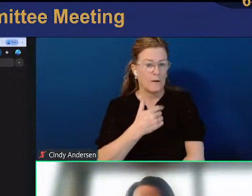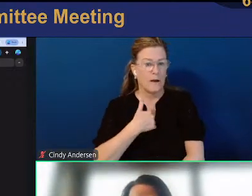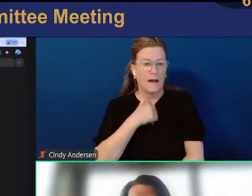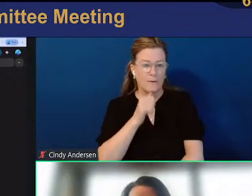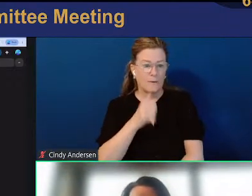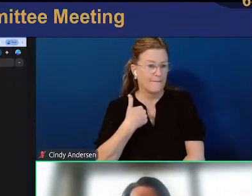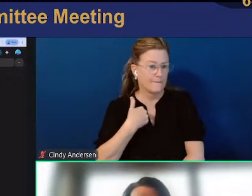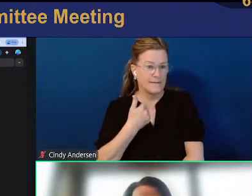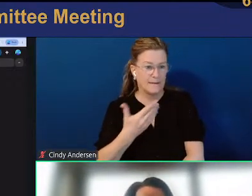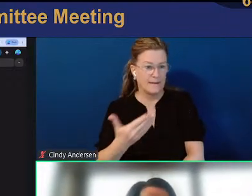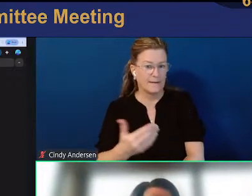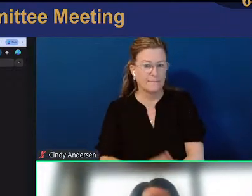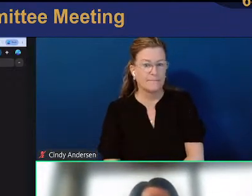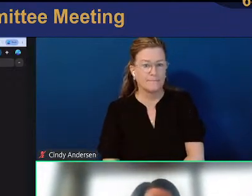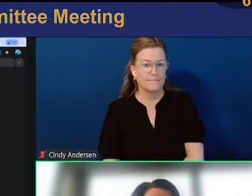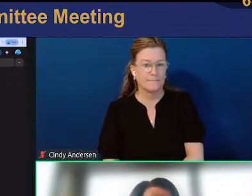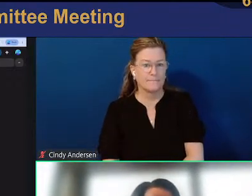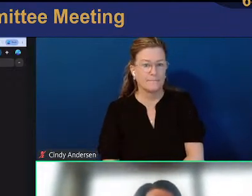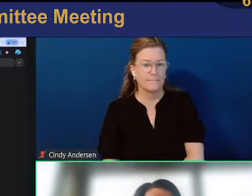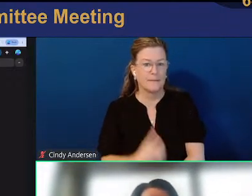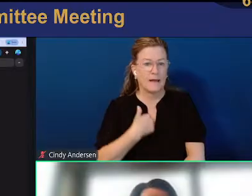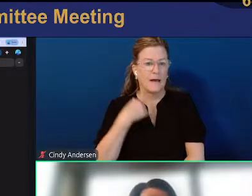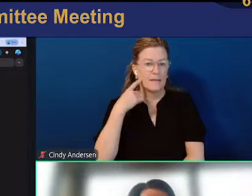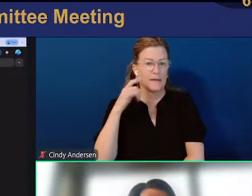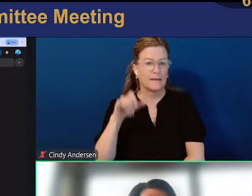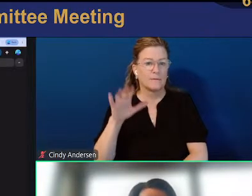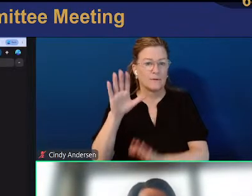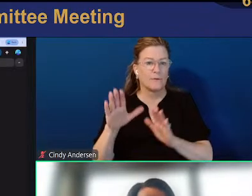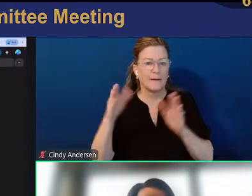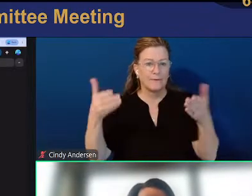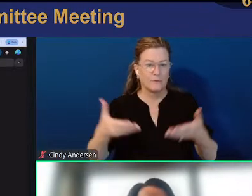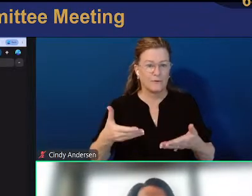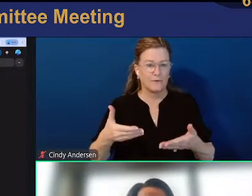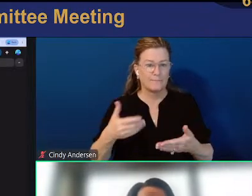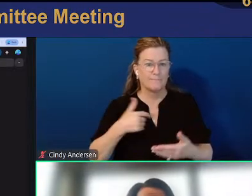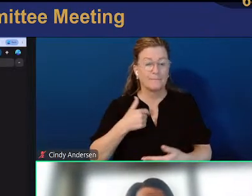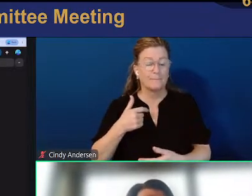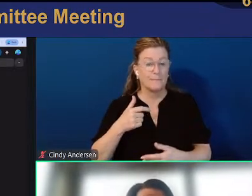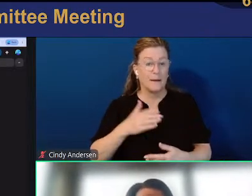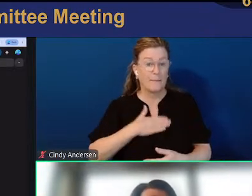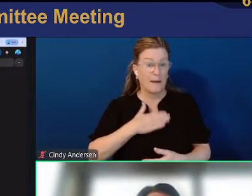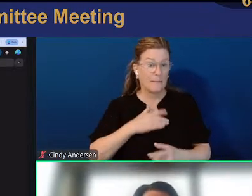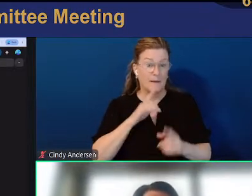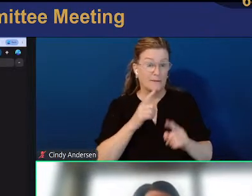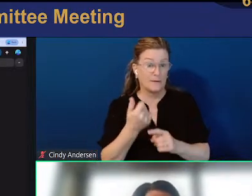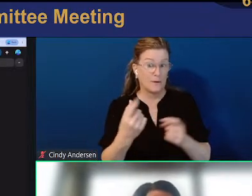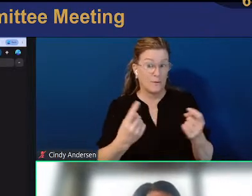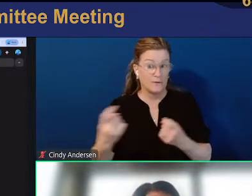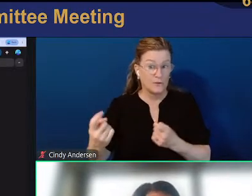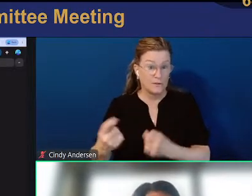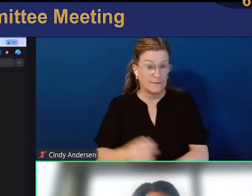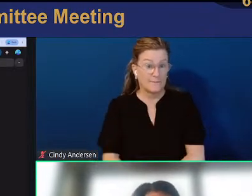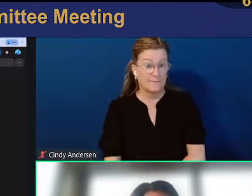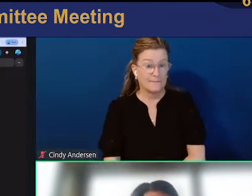not, Superintendent Nielsen. I think that was a great introduction. So I'm happy, but I am happy to answer any questions if